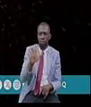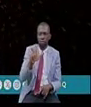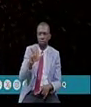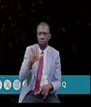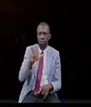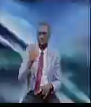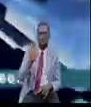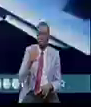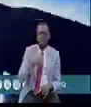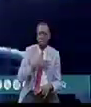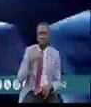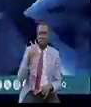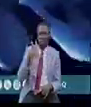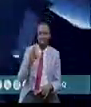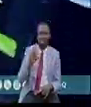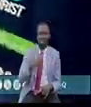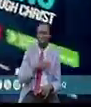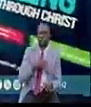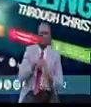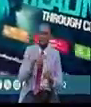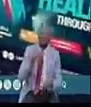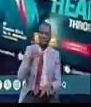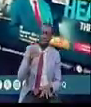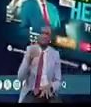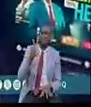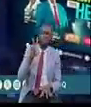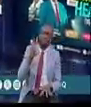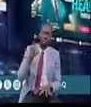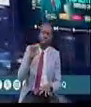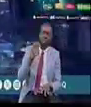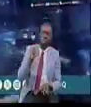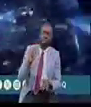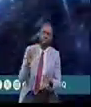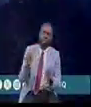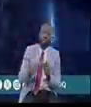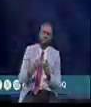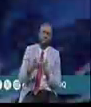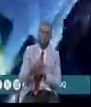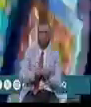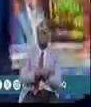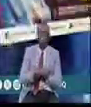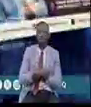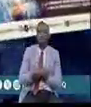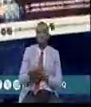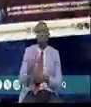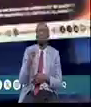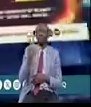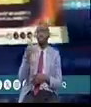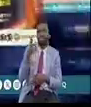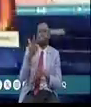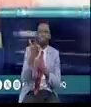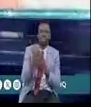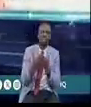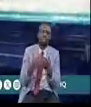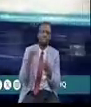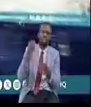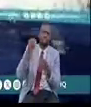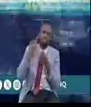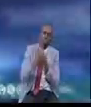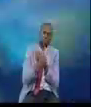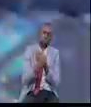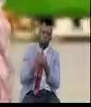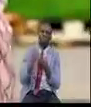hours GMT daily. The 3-in-1 GCK Crusade is for everyone, old and young, and with